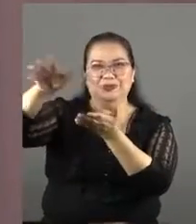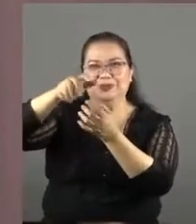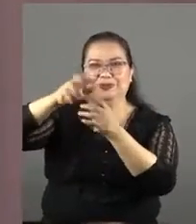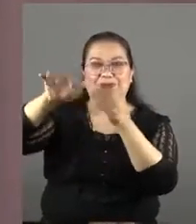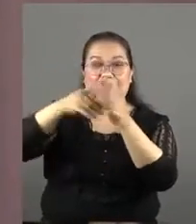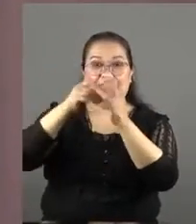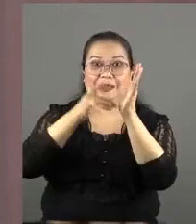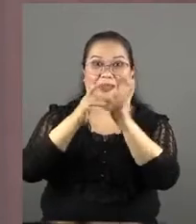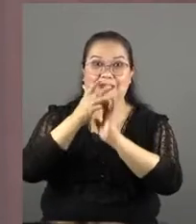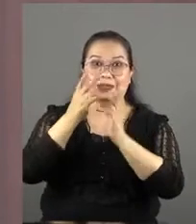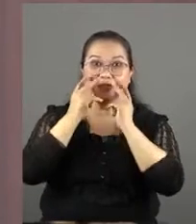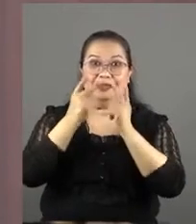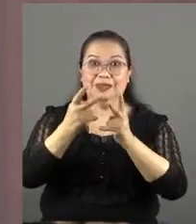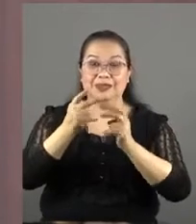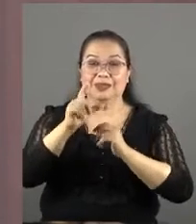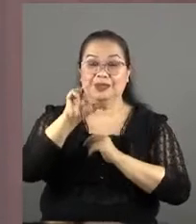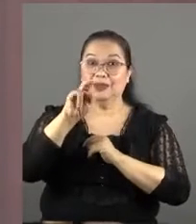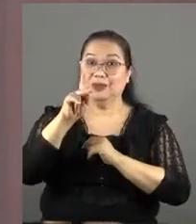And Jesus said in Luke 10, 20,